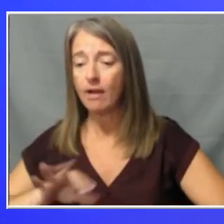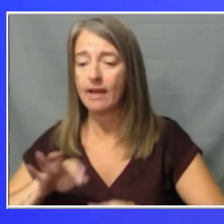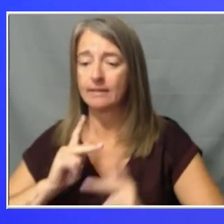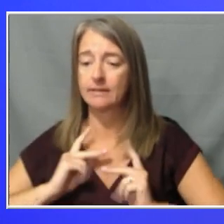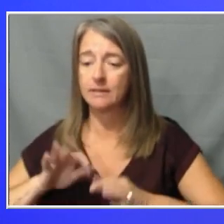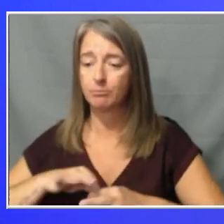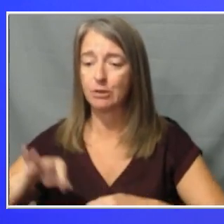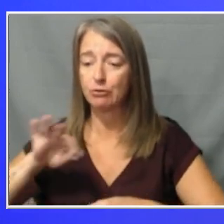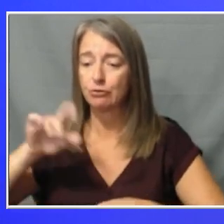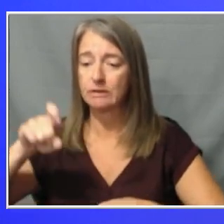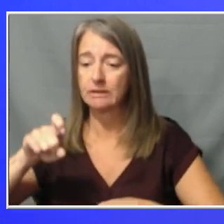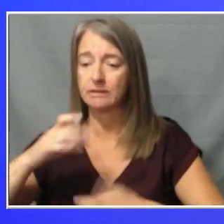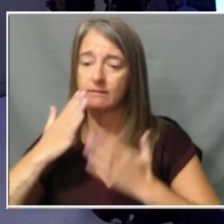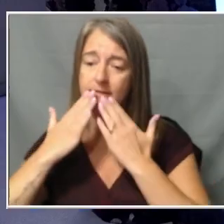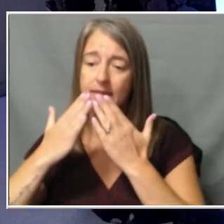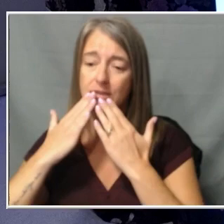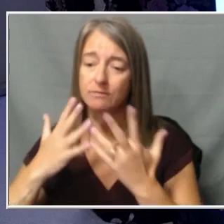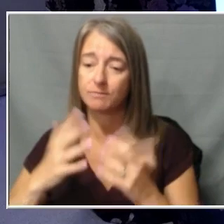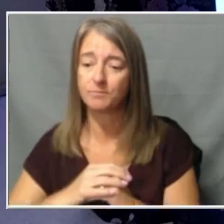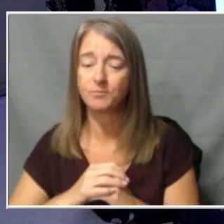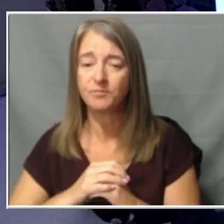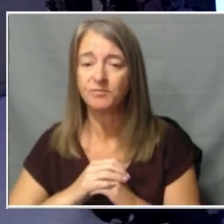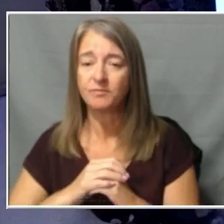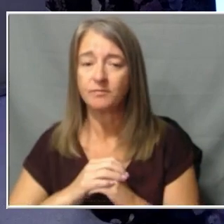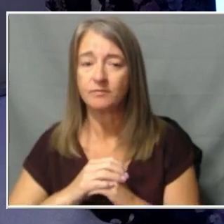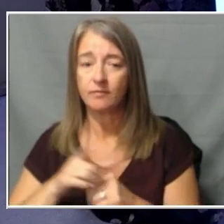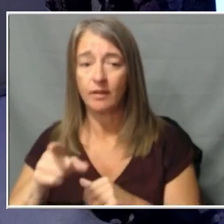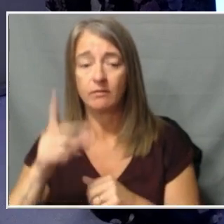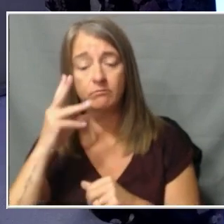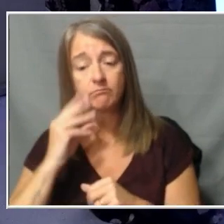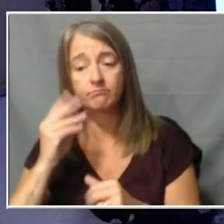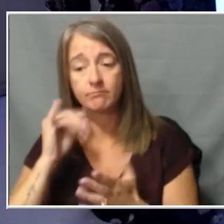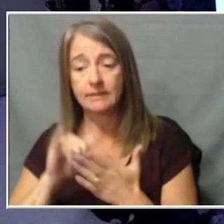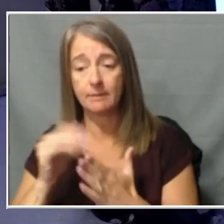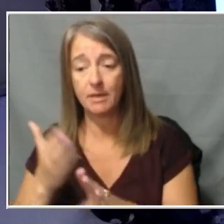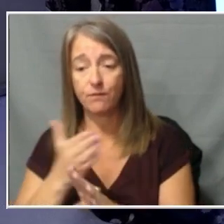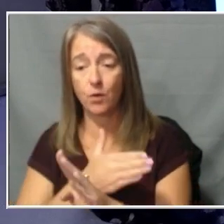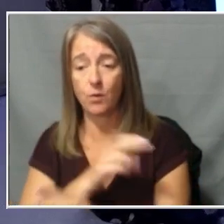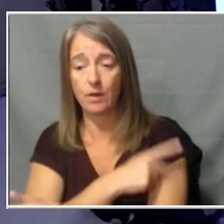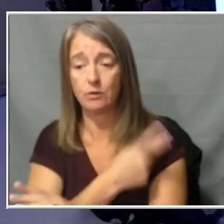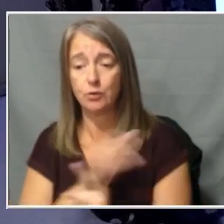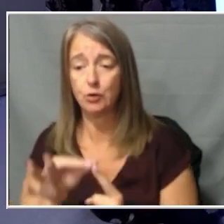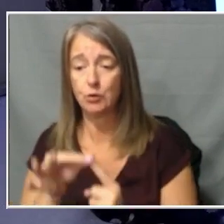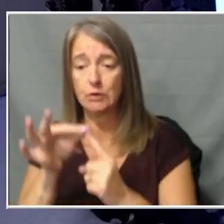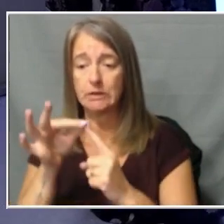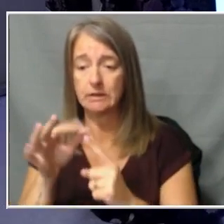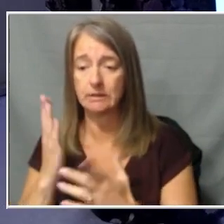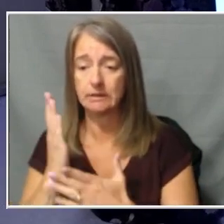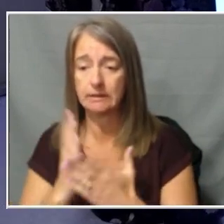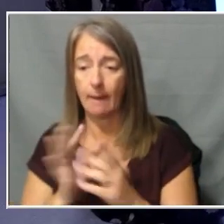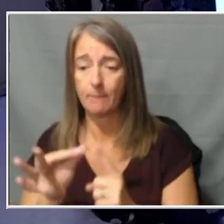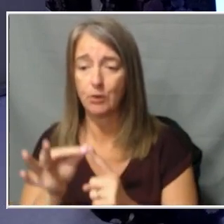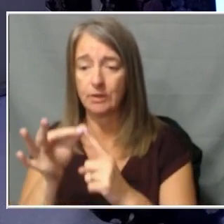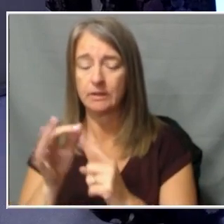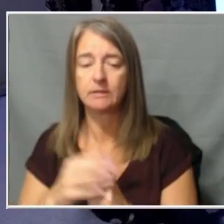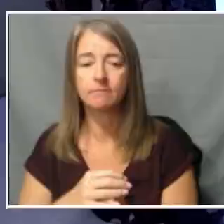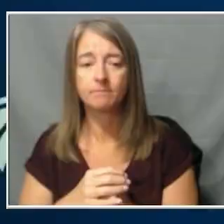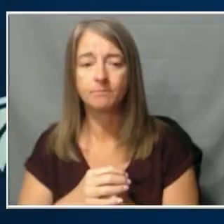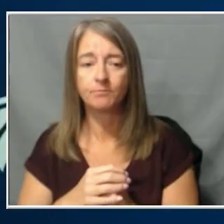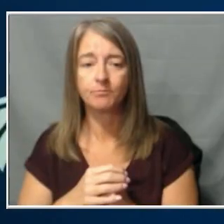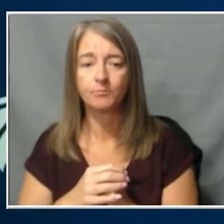and I would not be here without them. Had you come across that in a patient before? Was that a unique that must have been somewhat unique. Yeah, so we